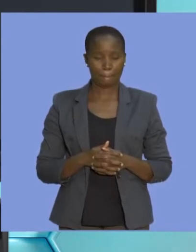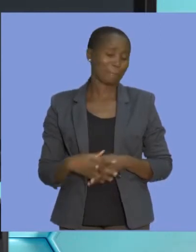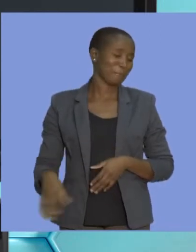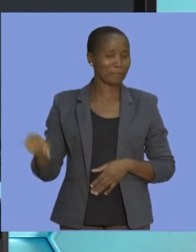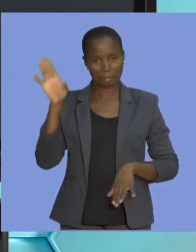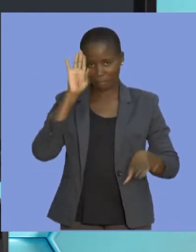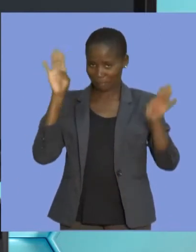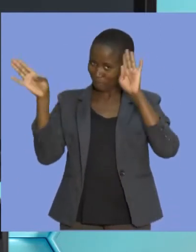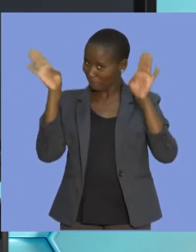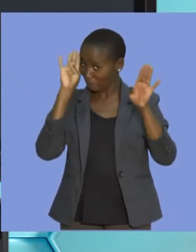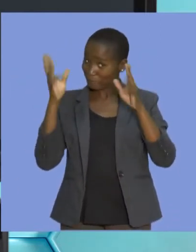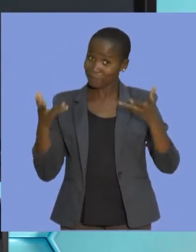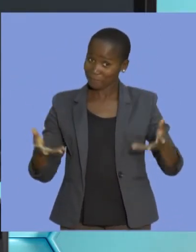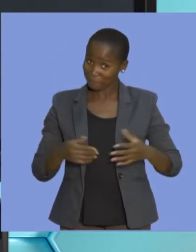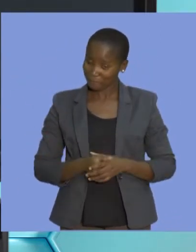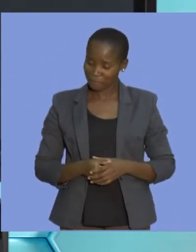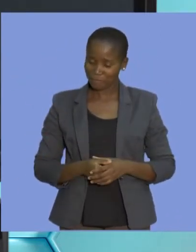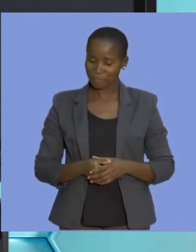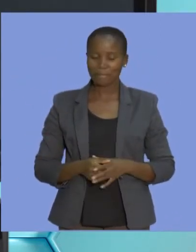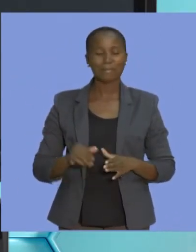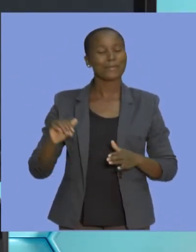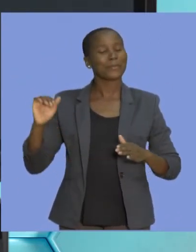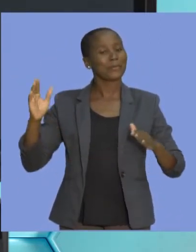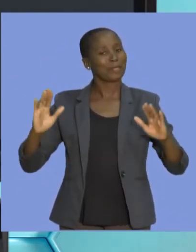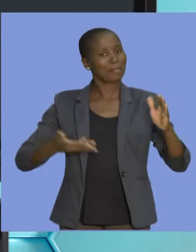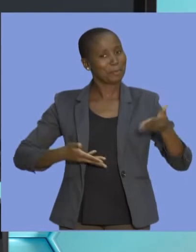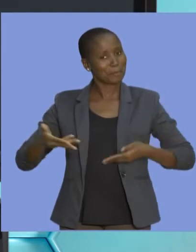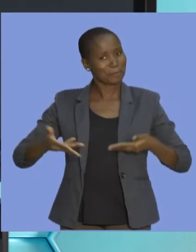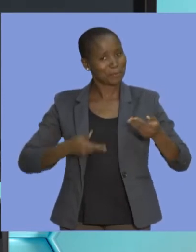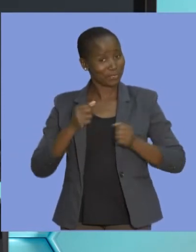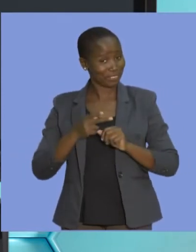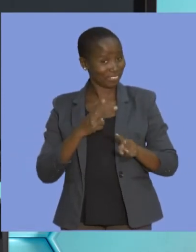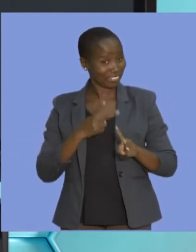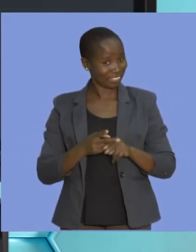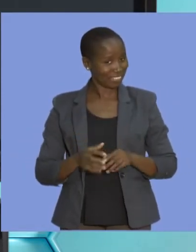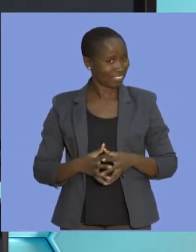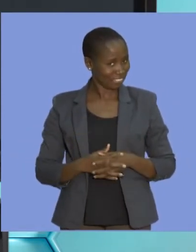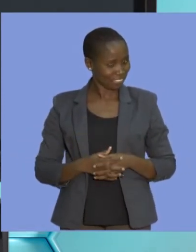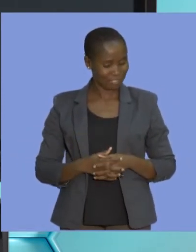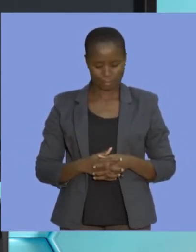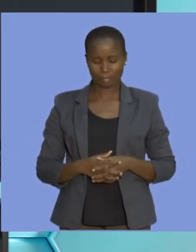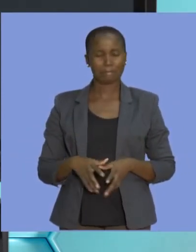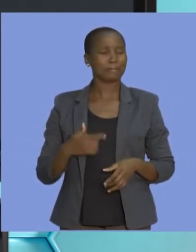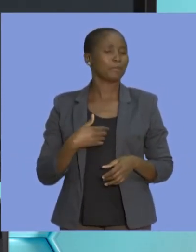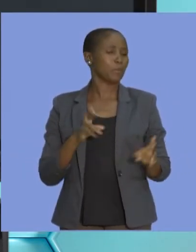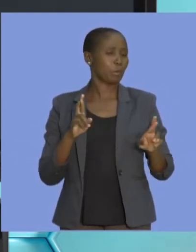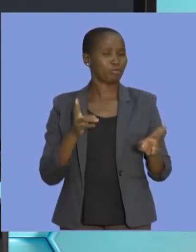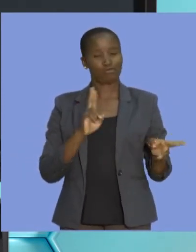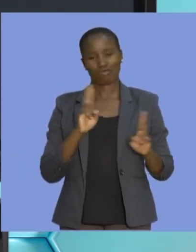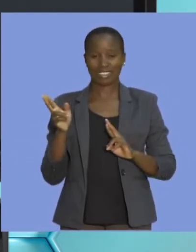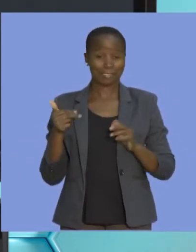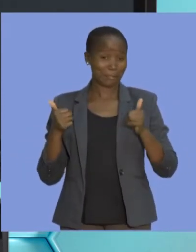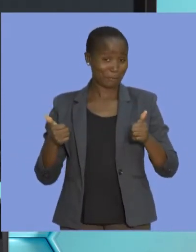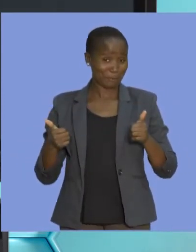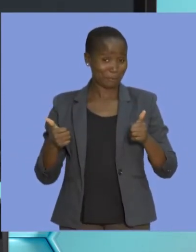Hello out there, guys. Welcome back once again. So I hope you're ready today. Encourage